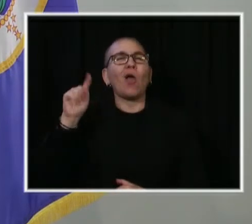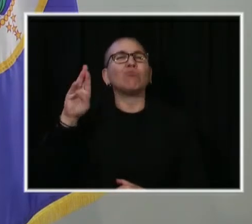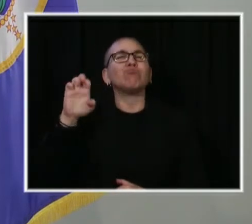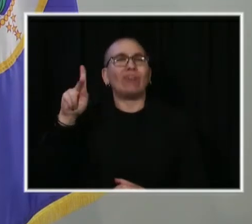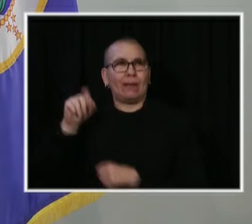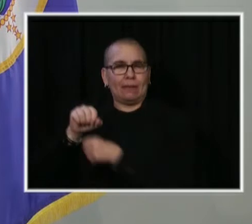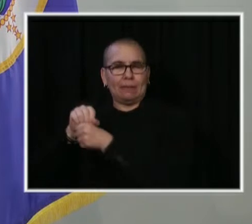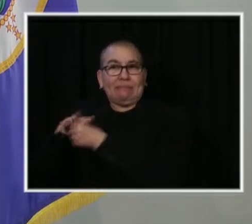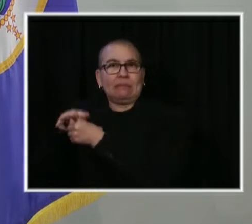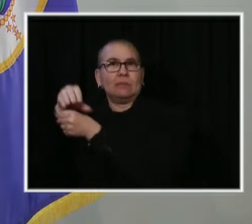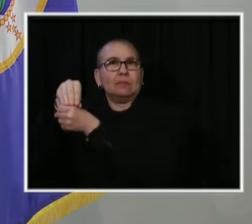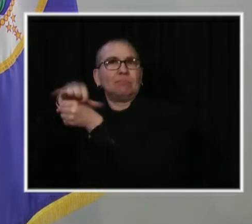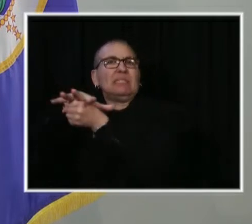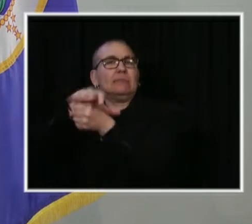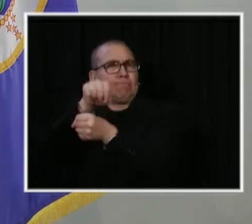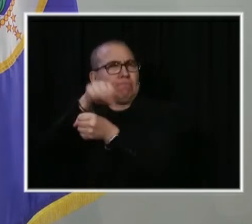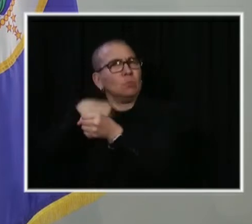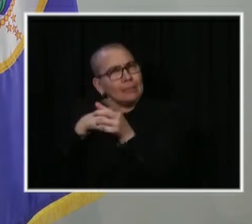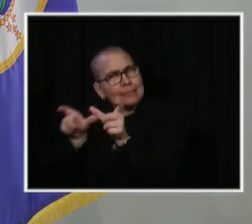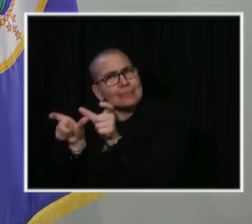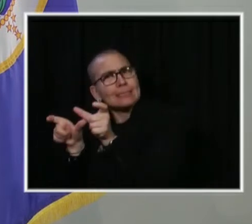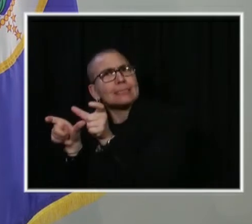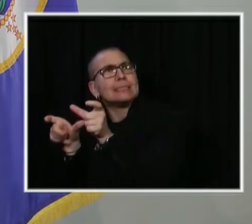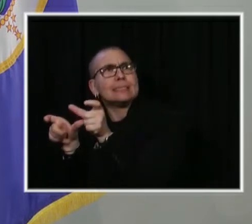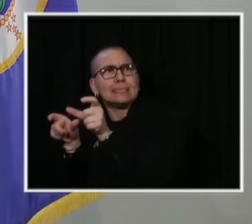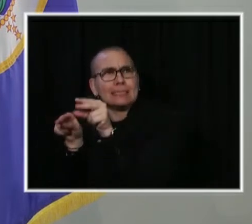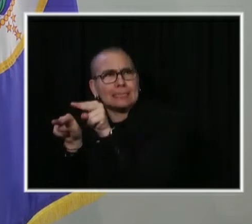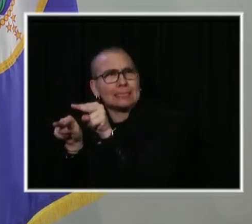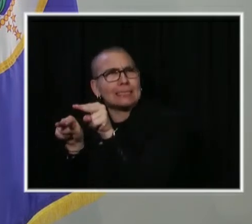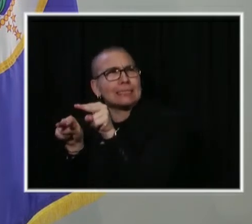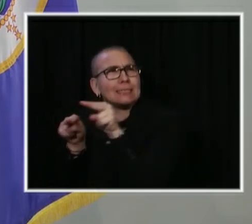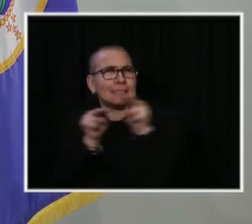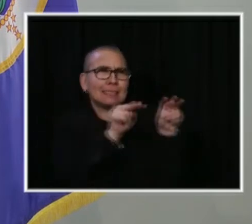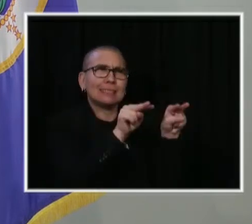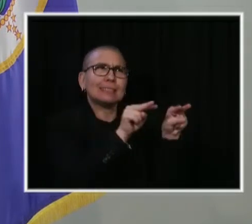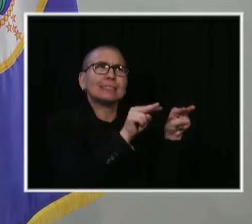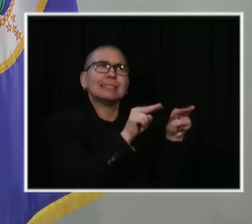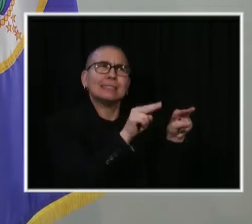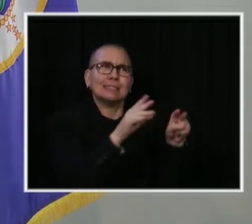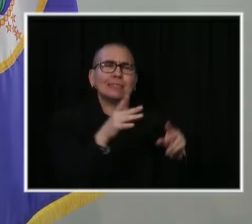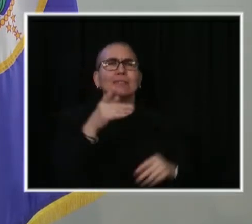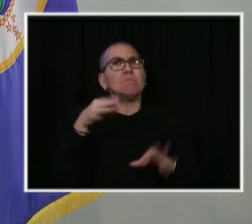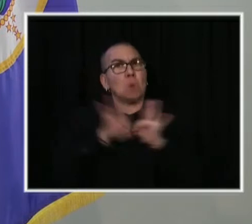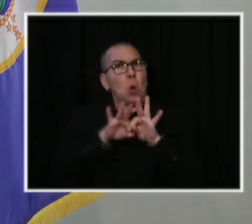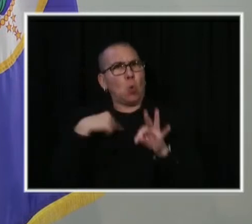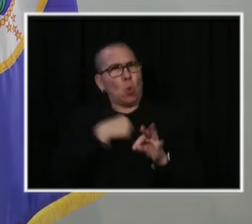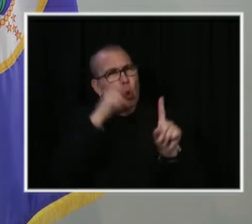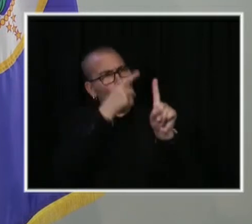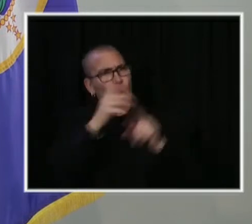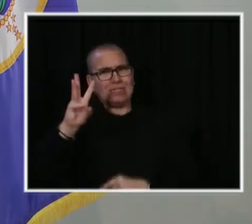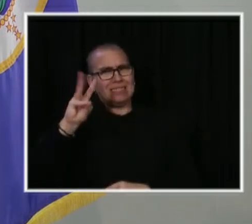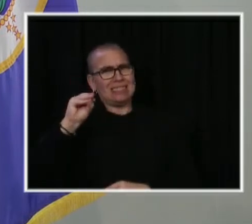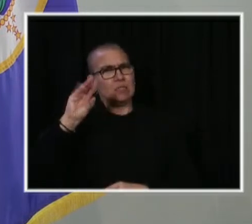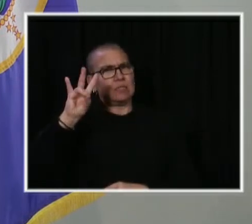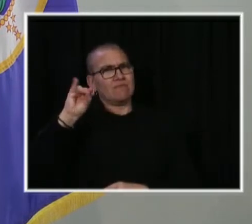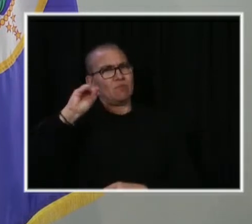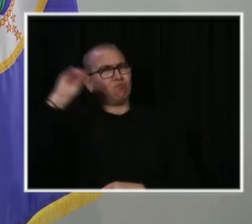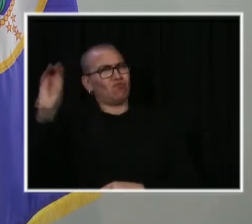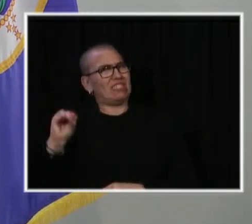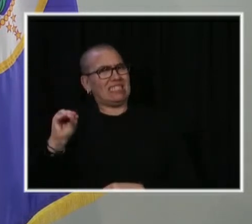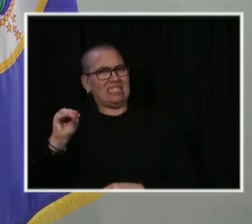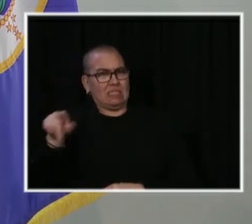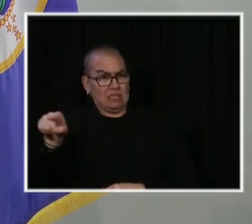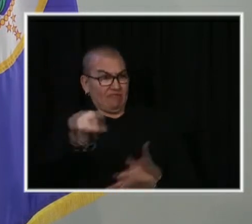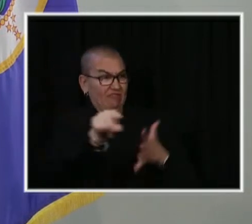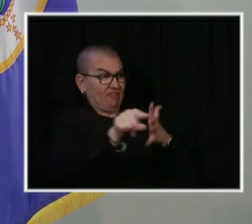days, it's really our goal to move from 60 to 70% of vaccinations, which will have a dramatic impact, and the modeling shows